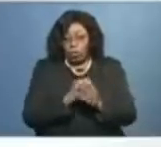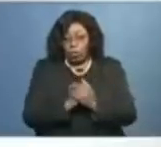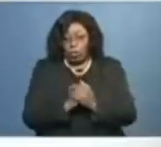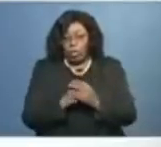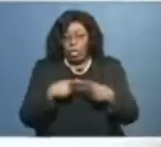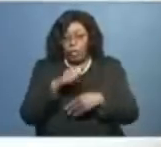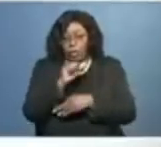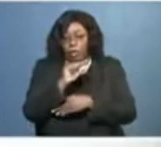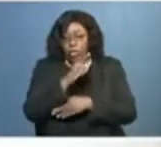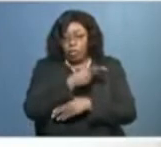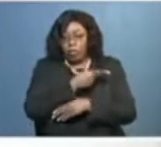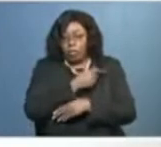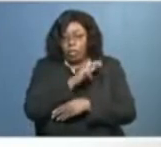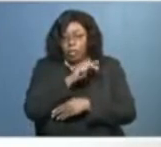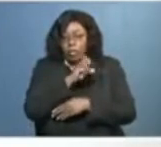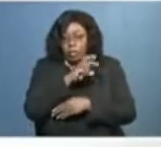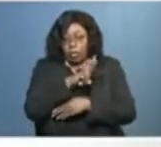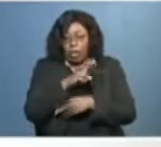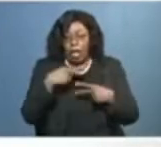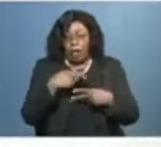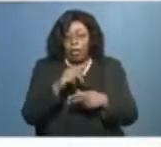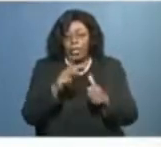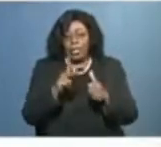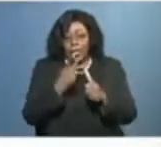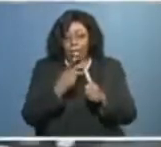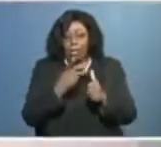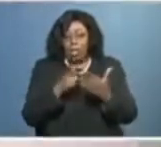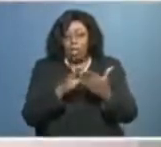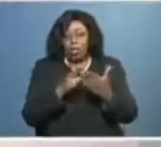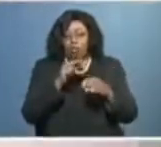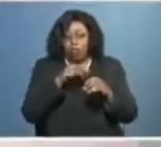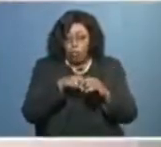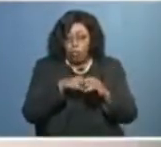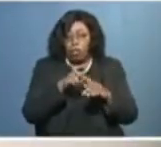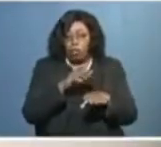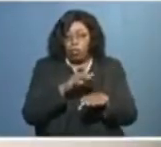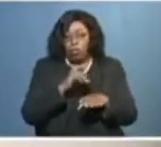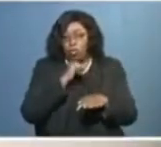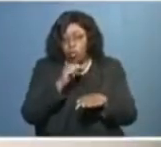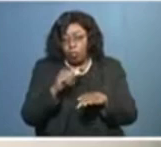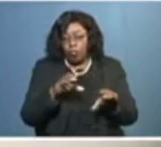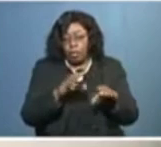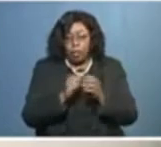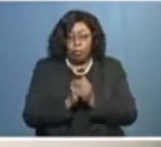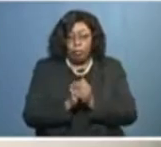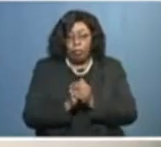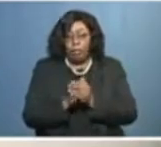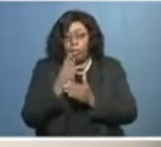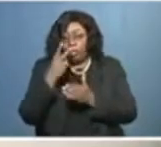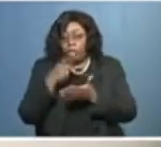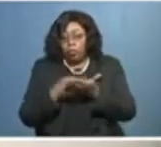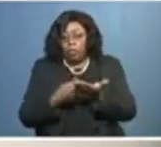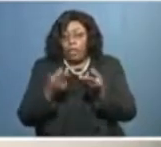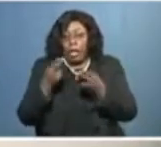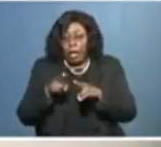Pinder says a second referendum on the issue will not be conducted. Look at what happens in referendums. A lot of times the right